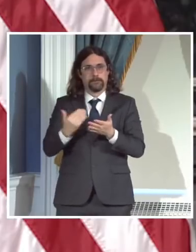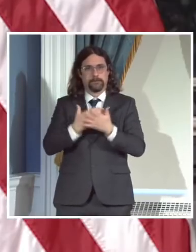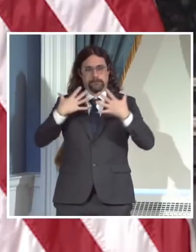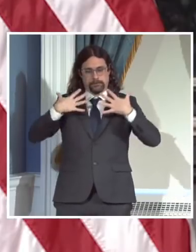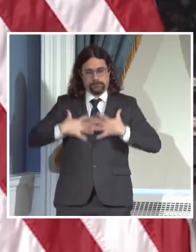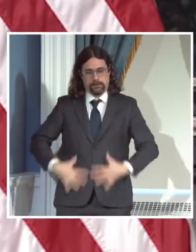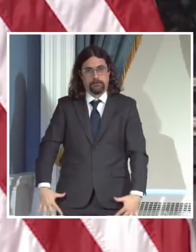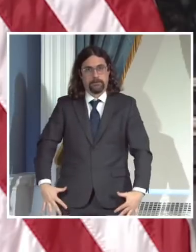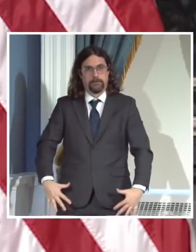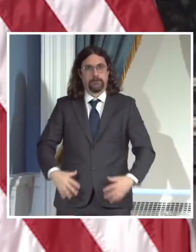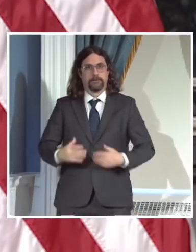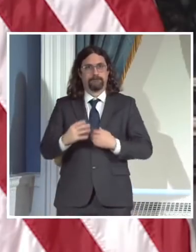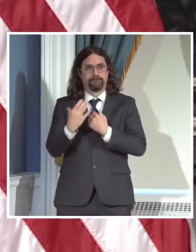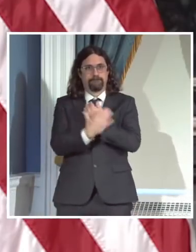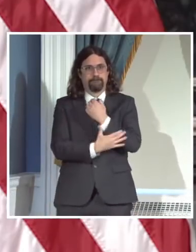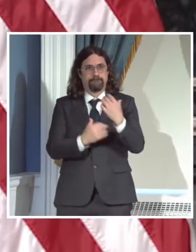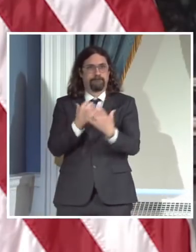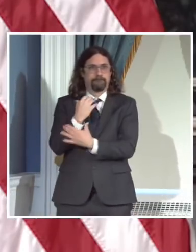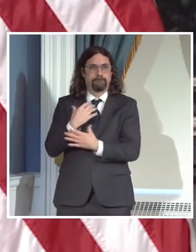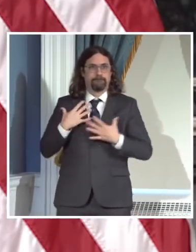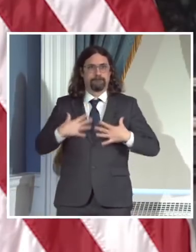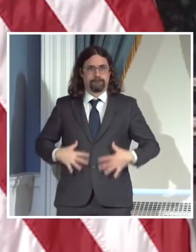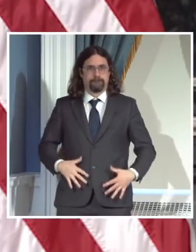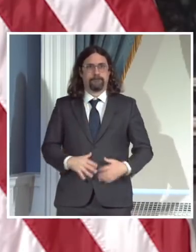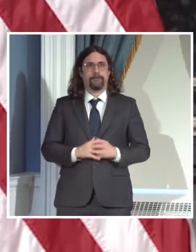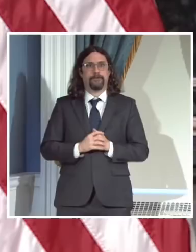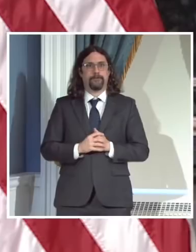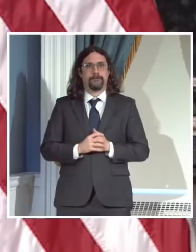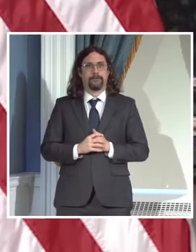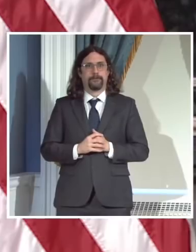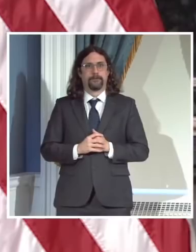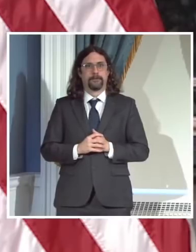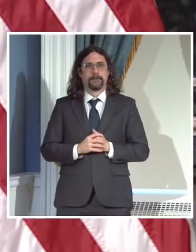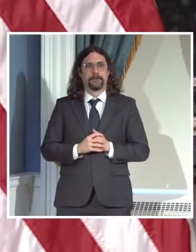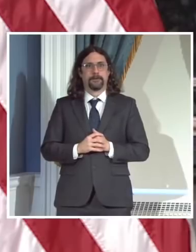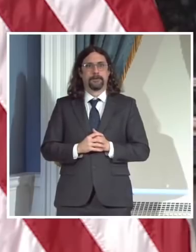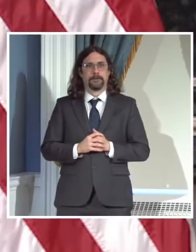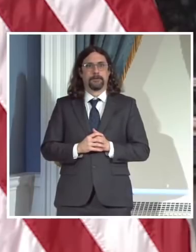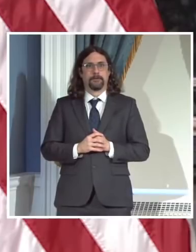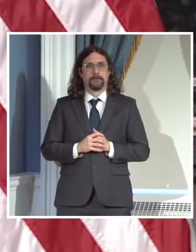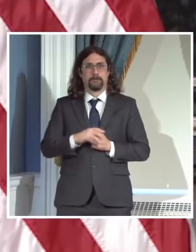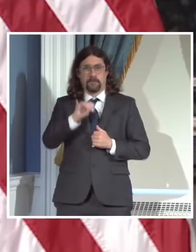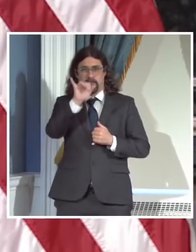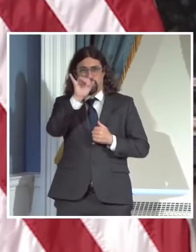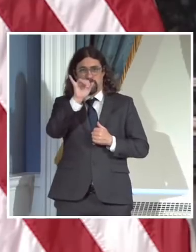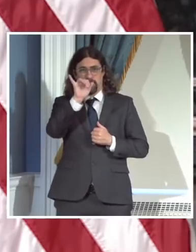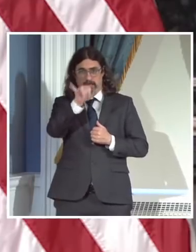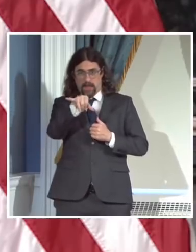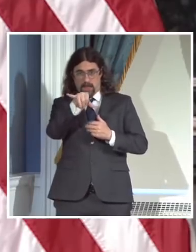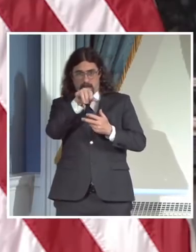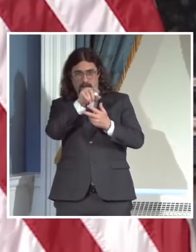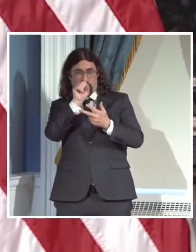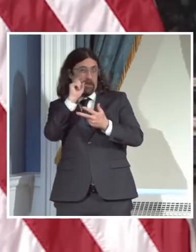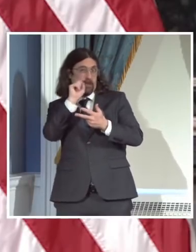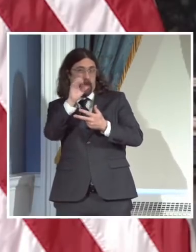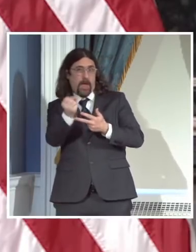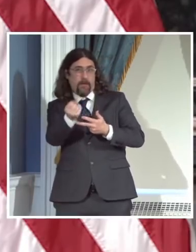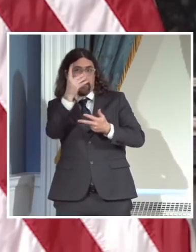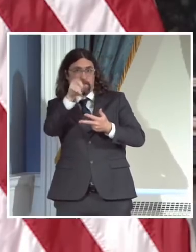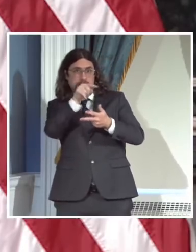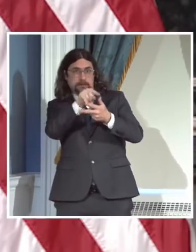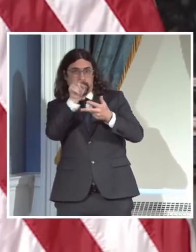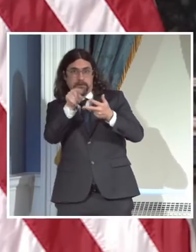time. Now, those are all very, very important, but the area that I focus on all the